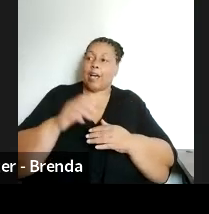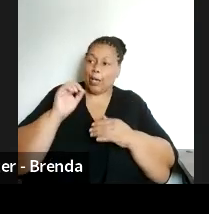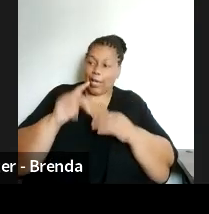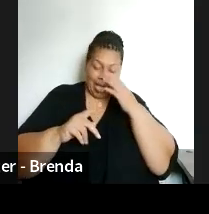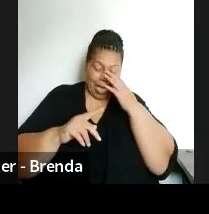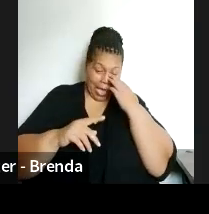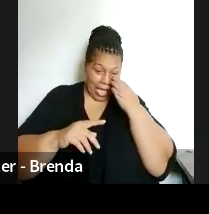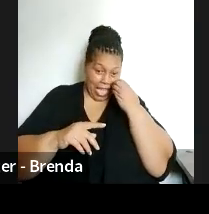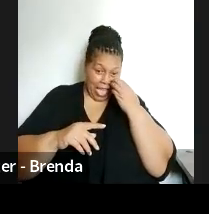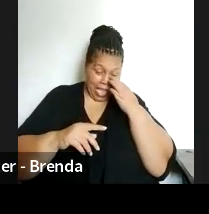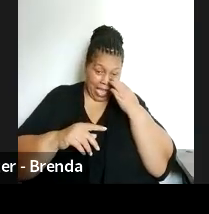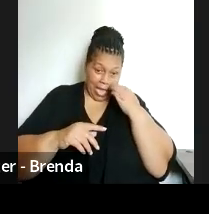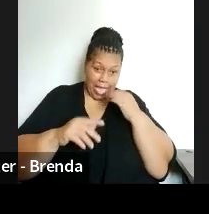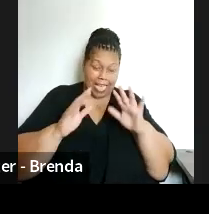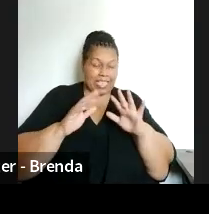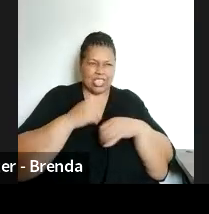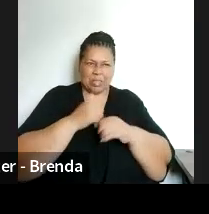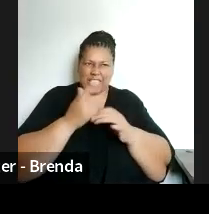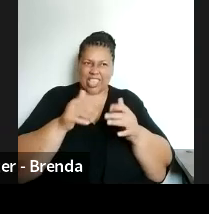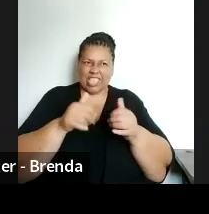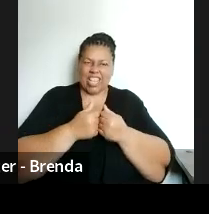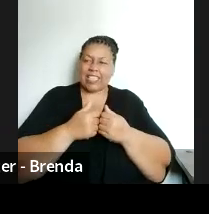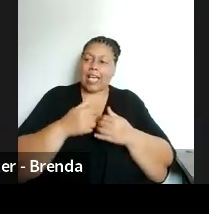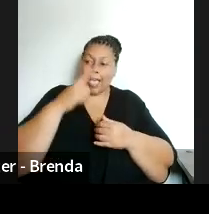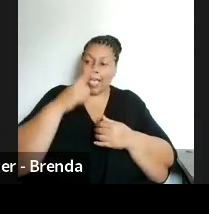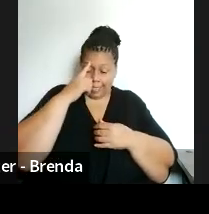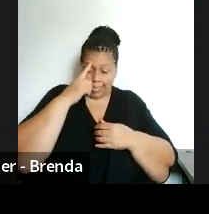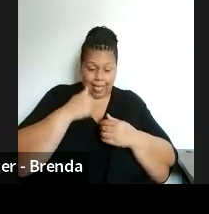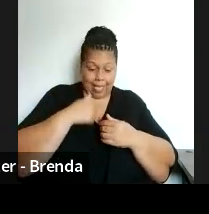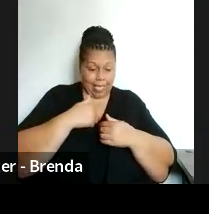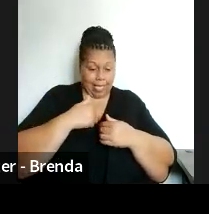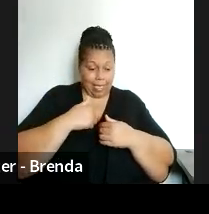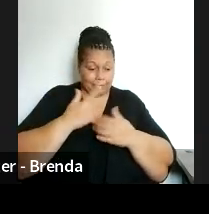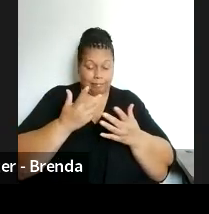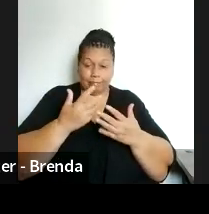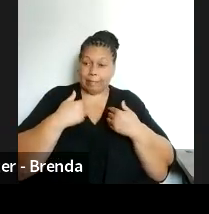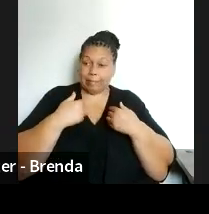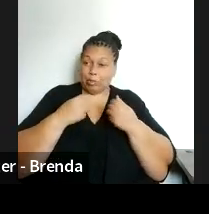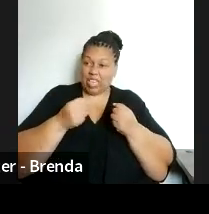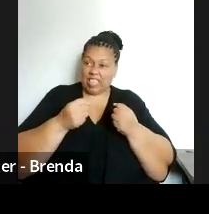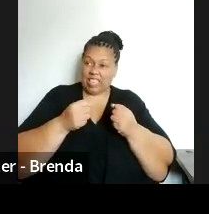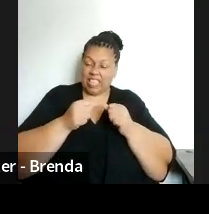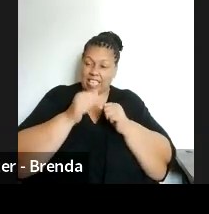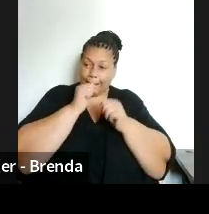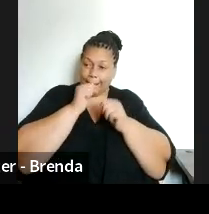solid. Just to make it challenging. So I think strength, endurance,